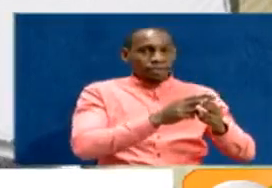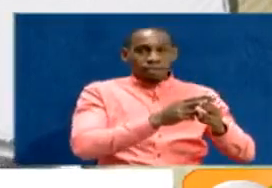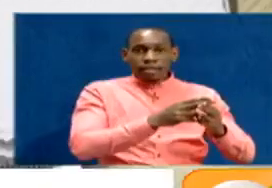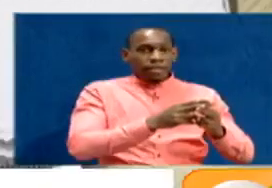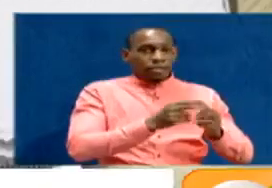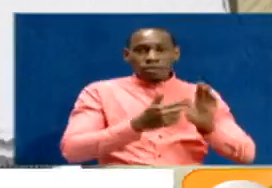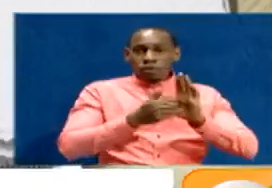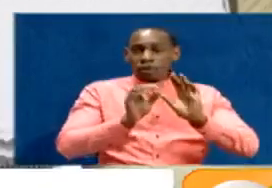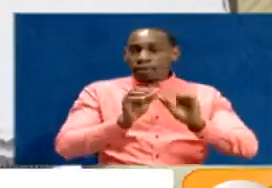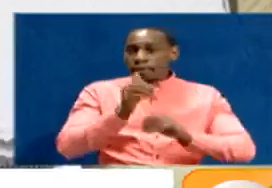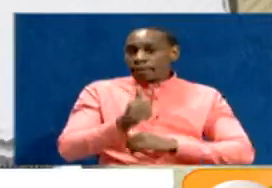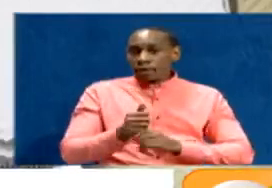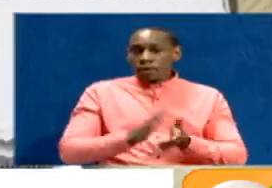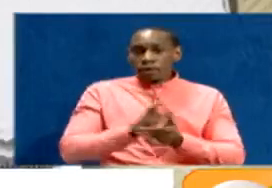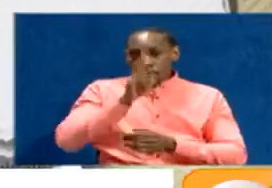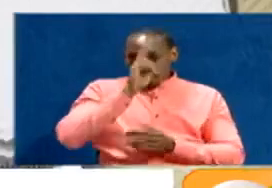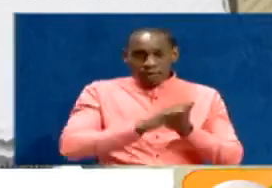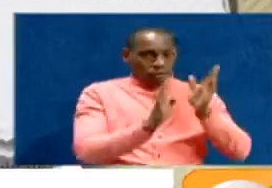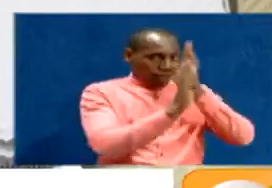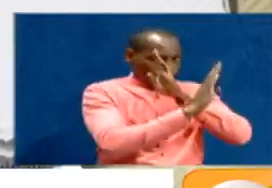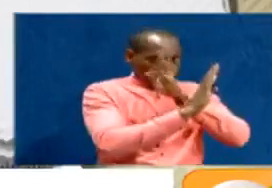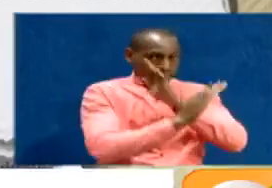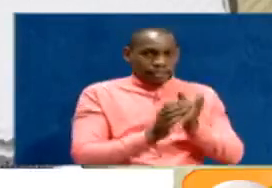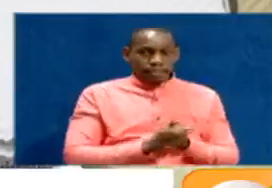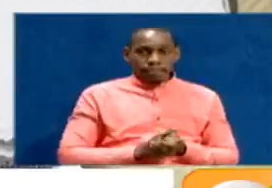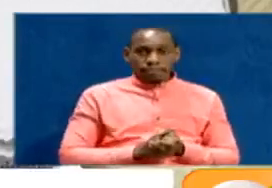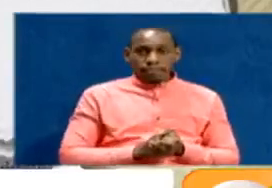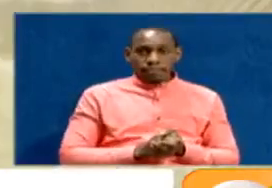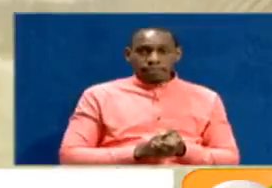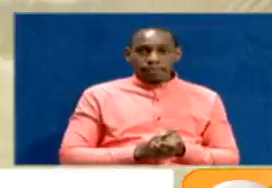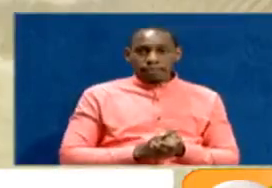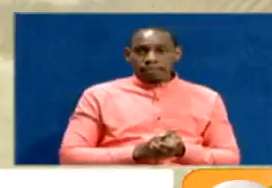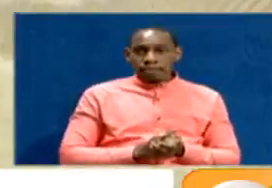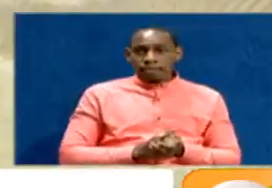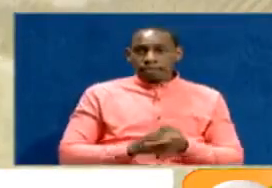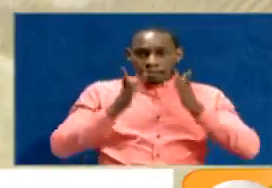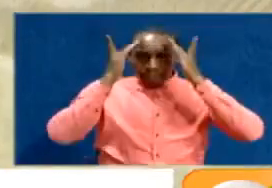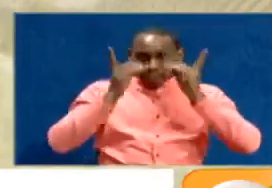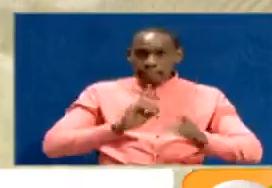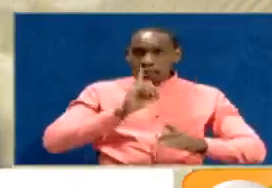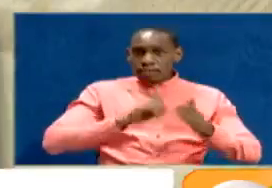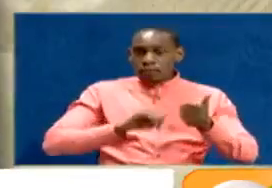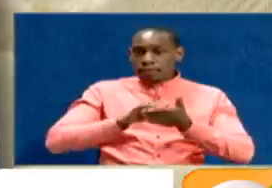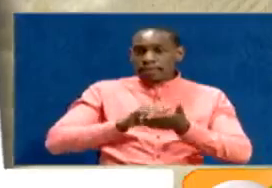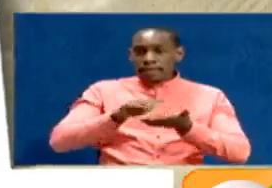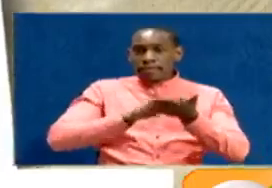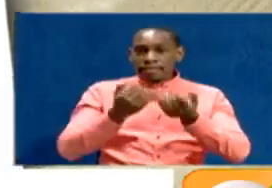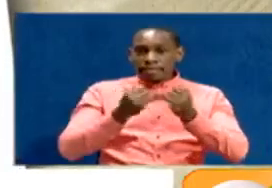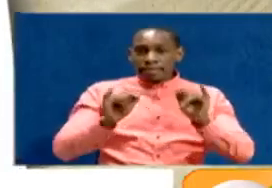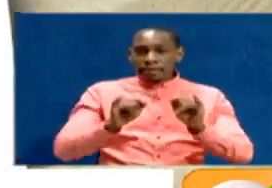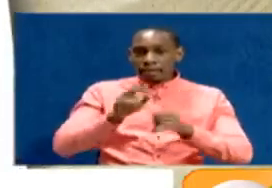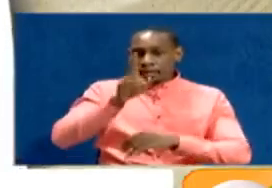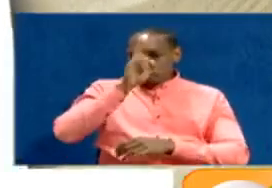been frustrated by police officers covering for one another under the blue code of silence. The ruling further cites that based on the